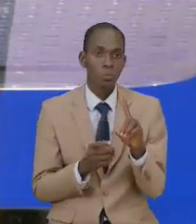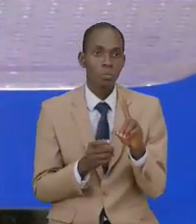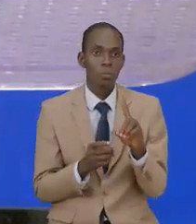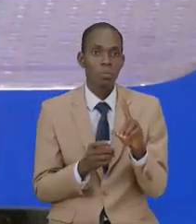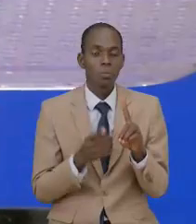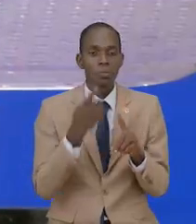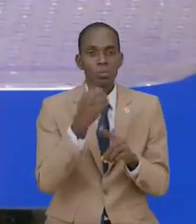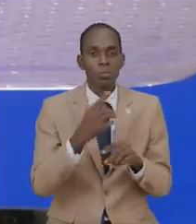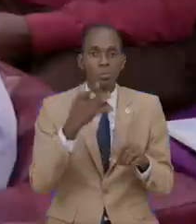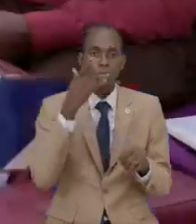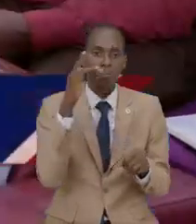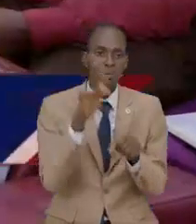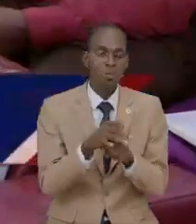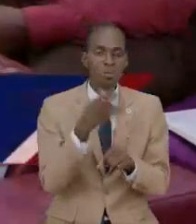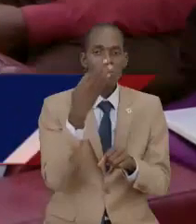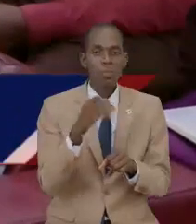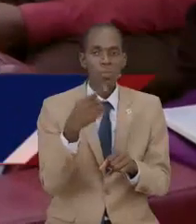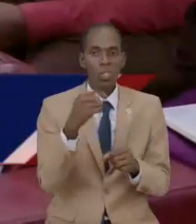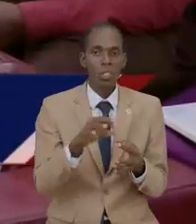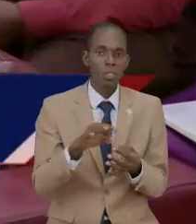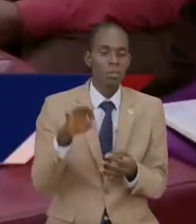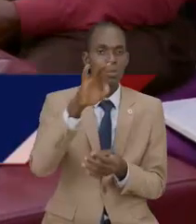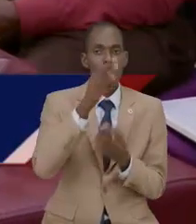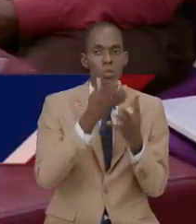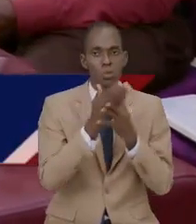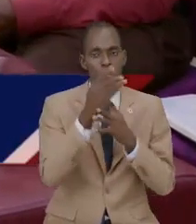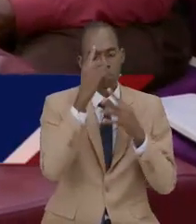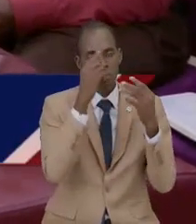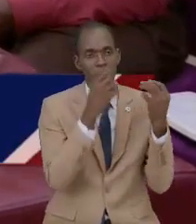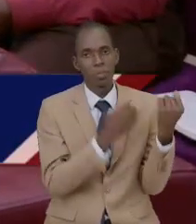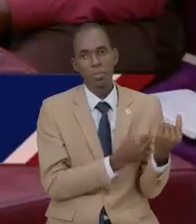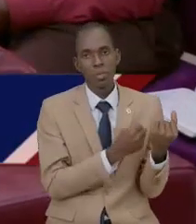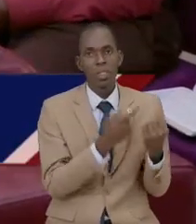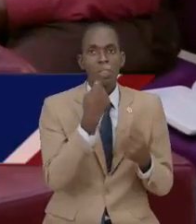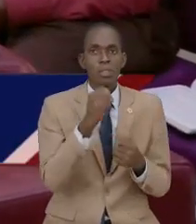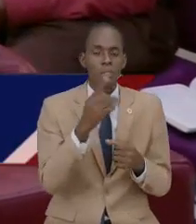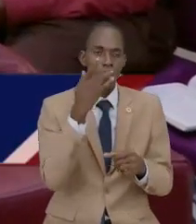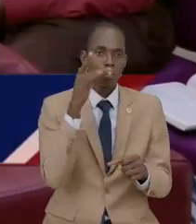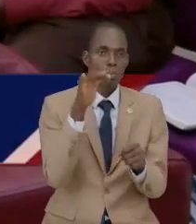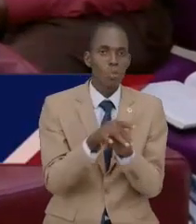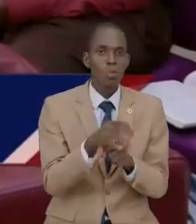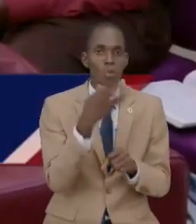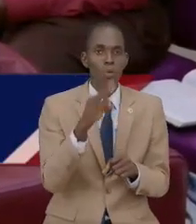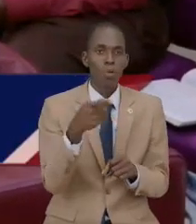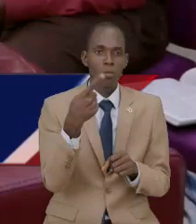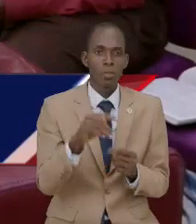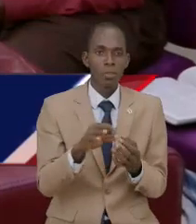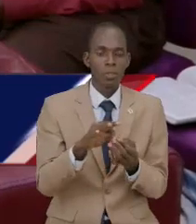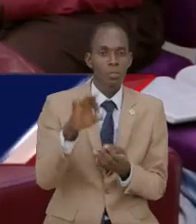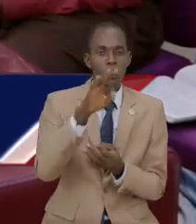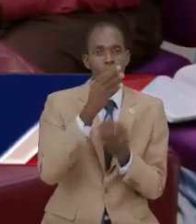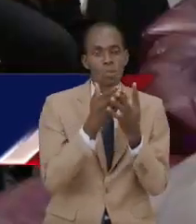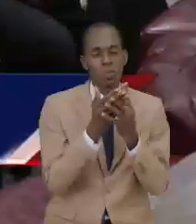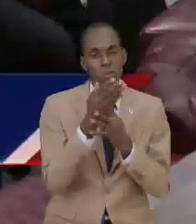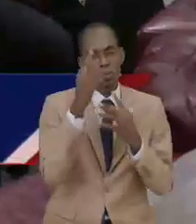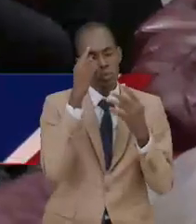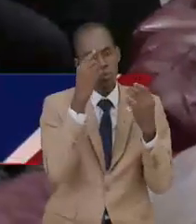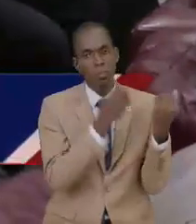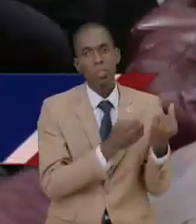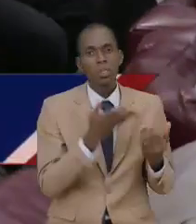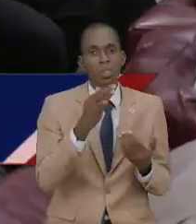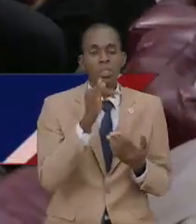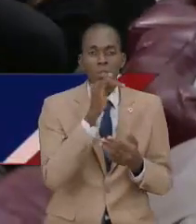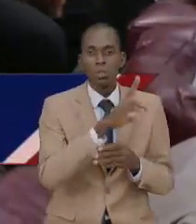the promise of the Spirit through faith. The promise of the Spirit. There's no